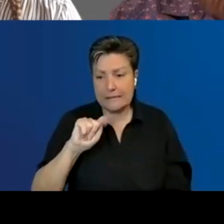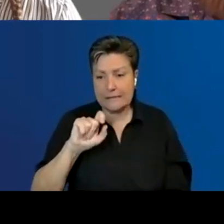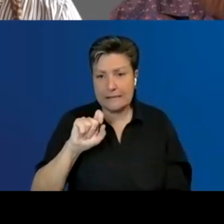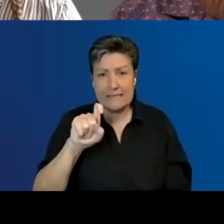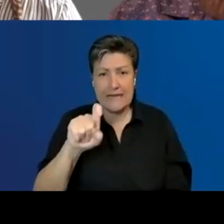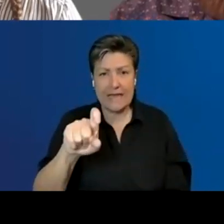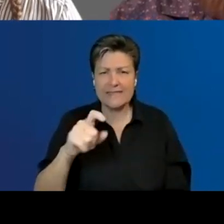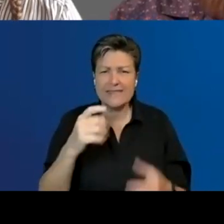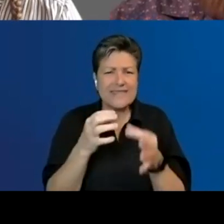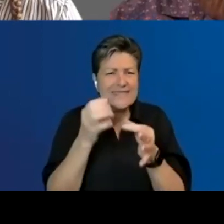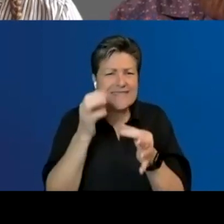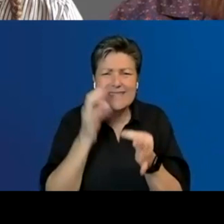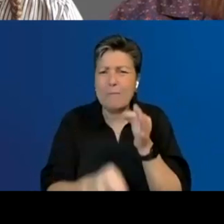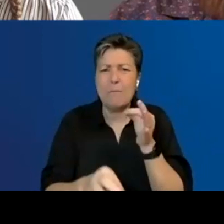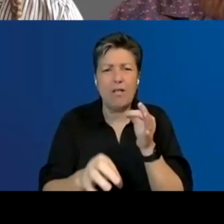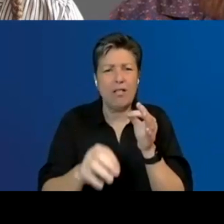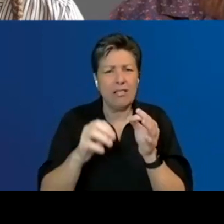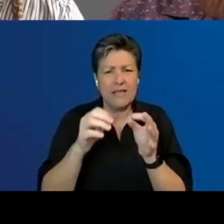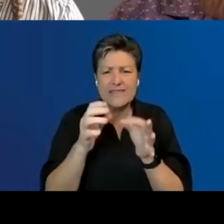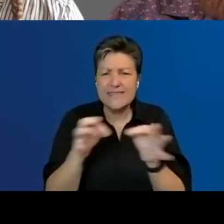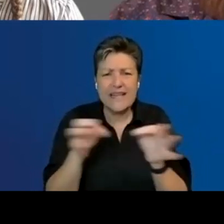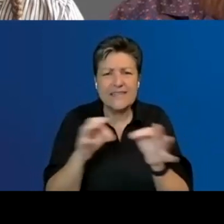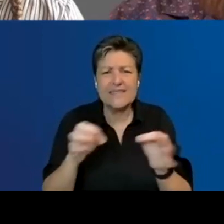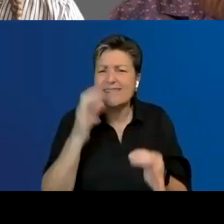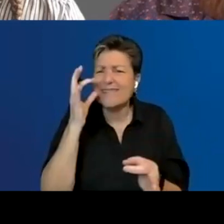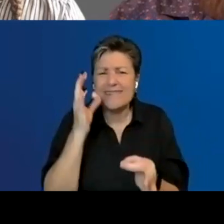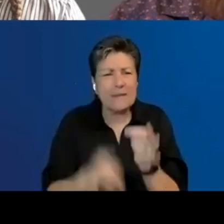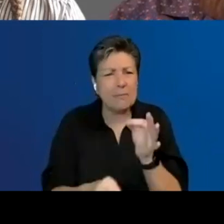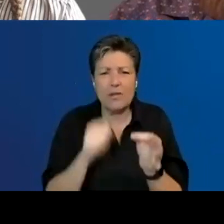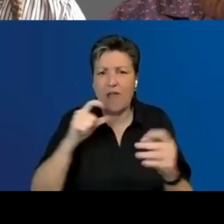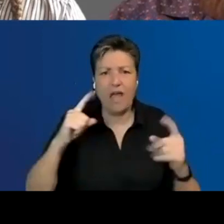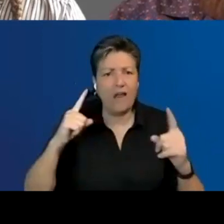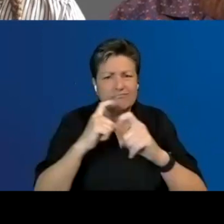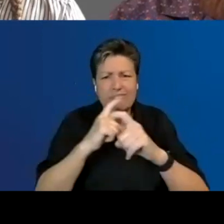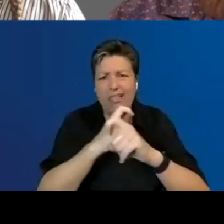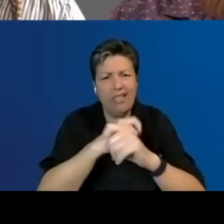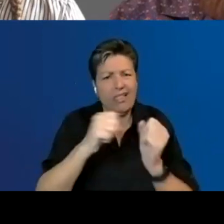your sentence structure simple. Because